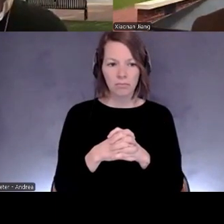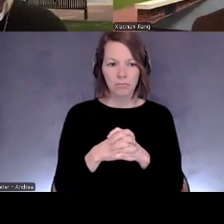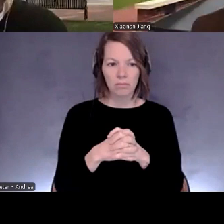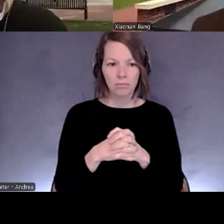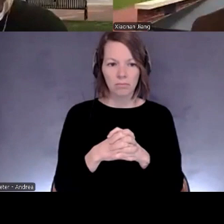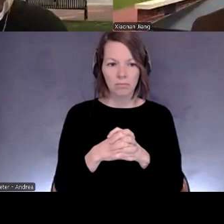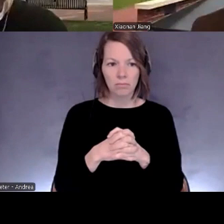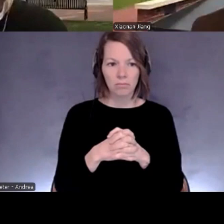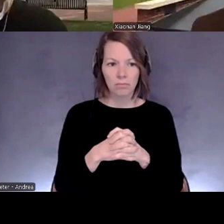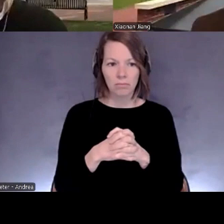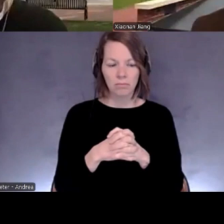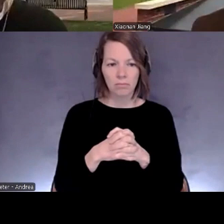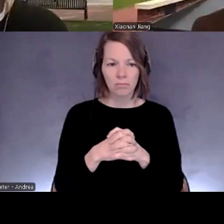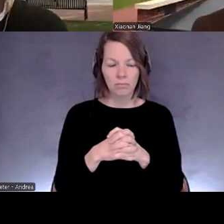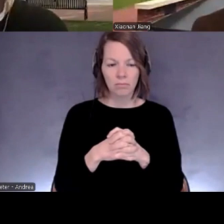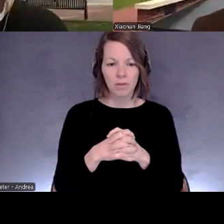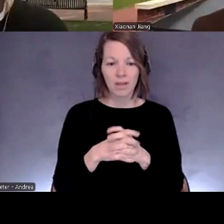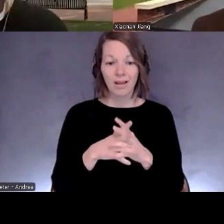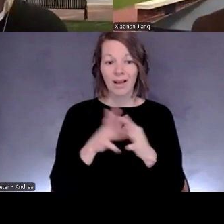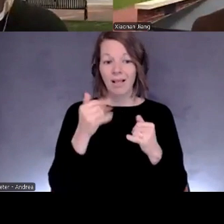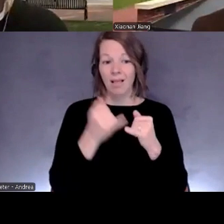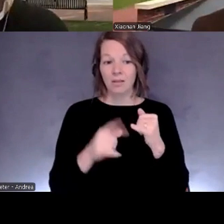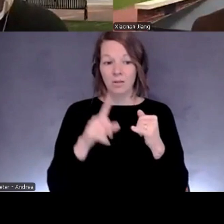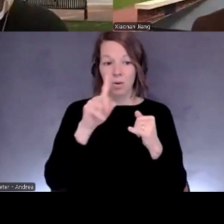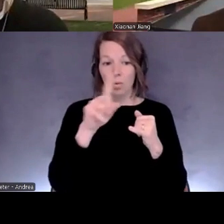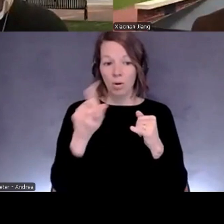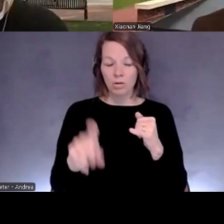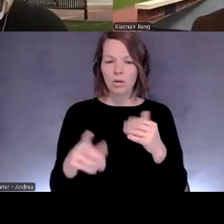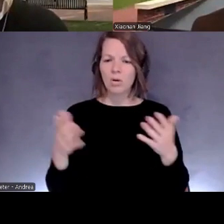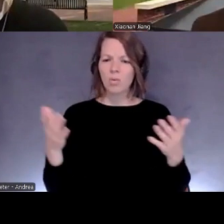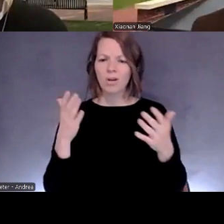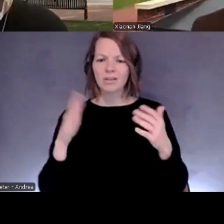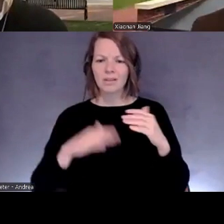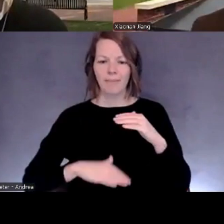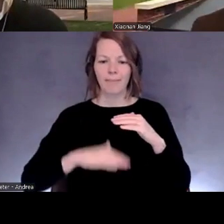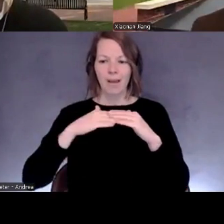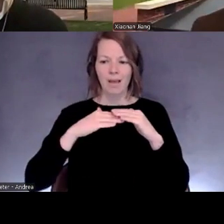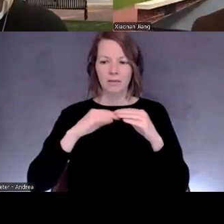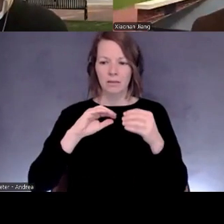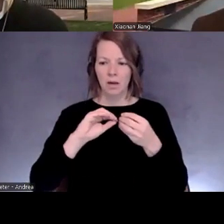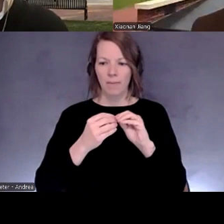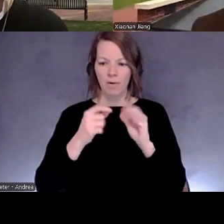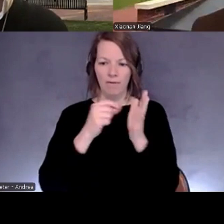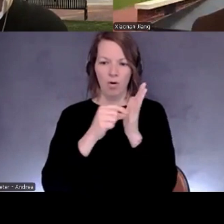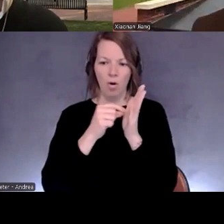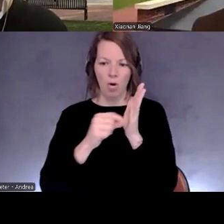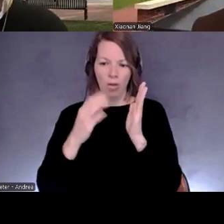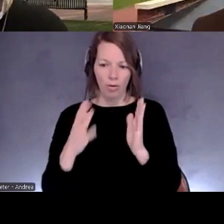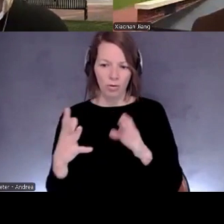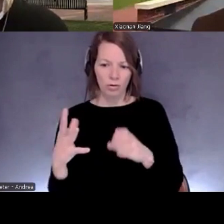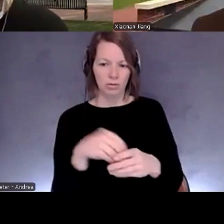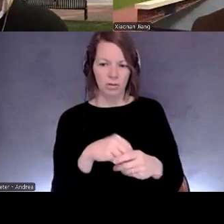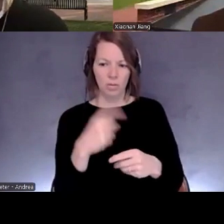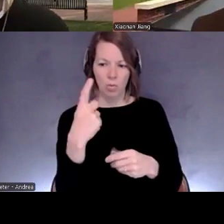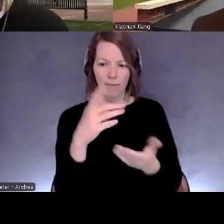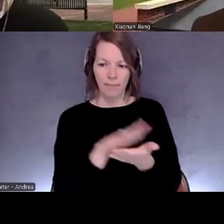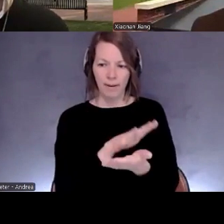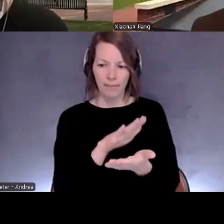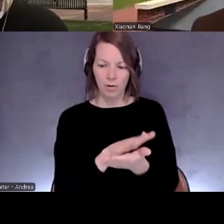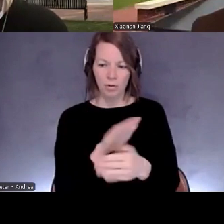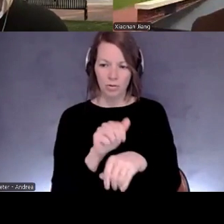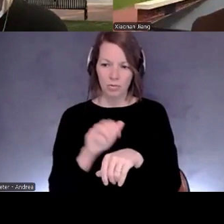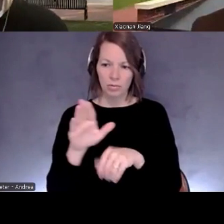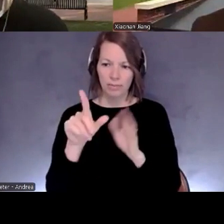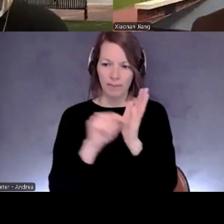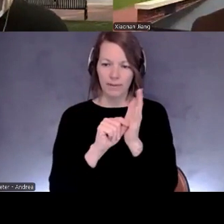Okay, and the last question for you is that what is the maximum number of authors that can be allowed in a paper to be